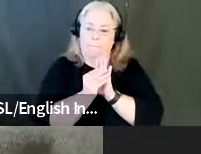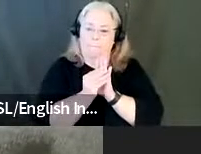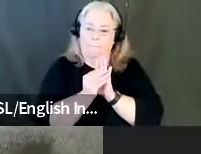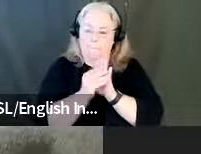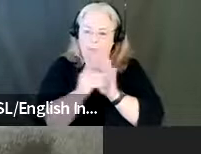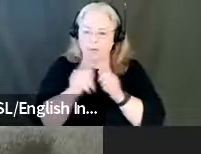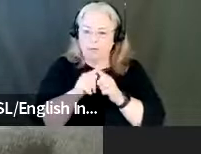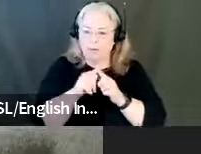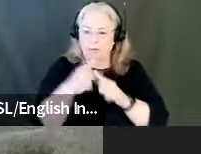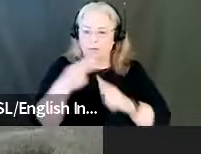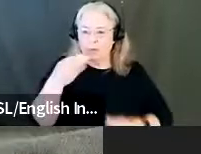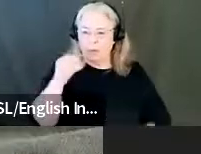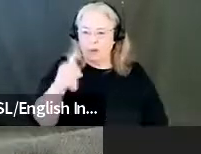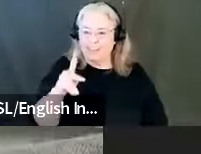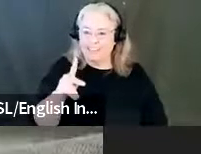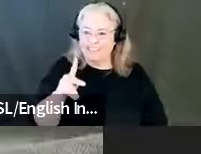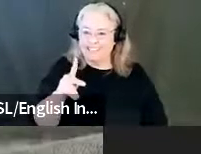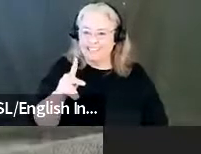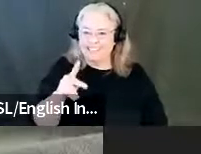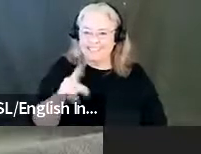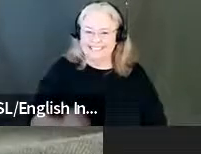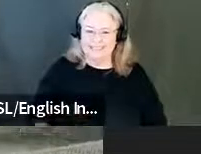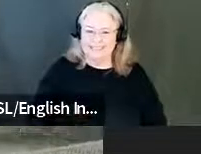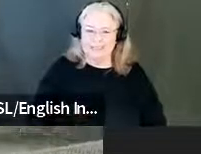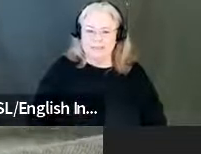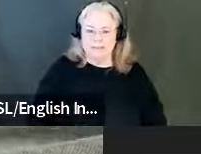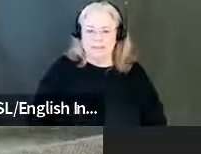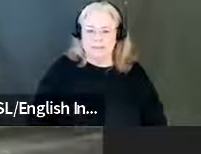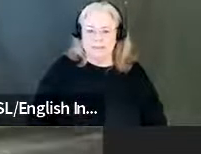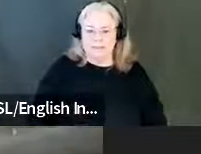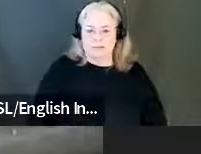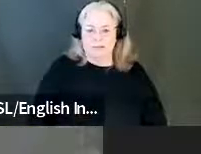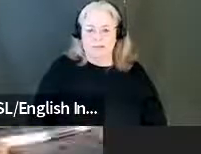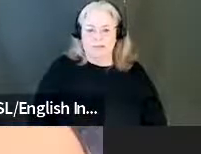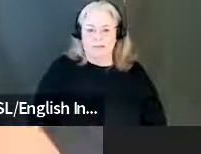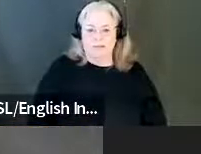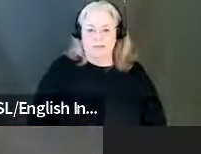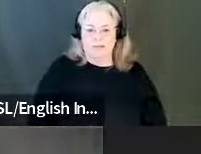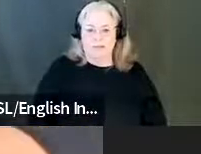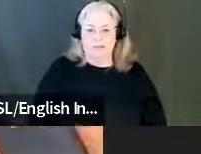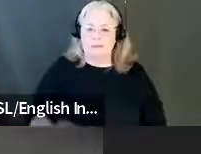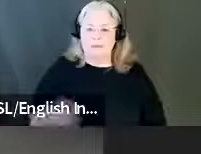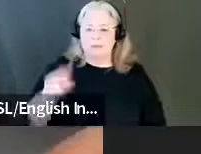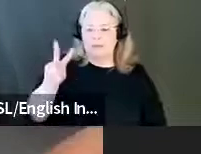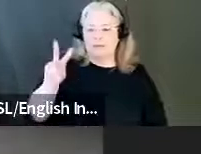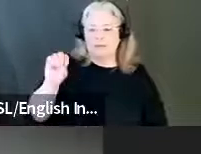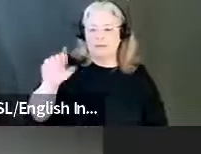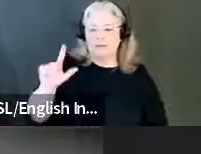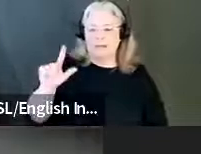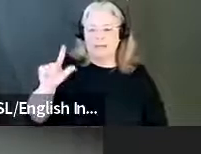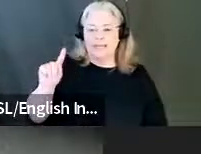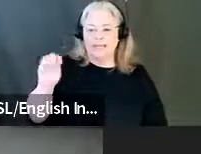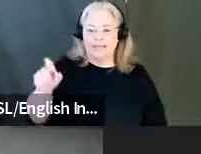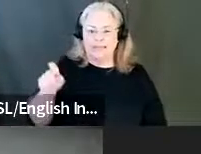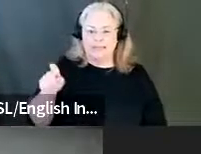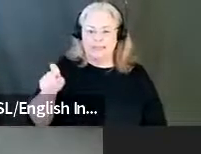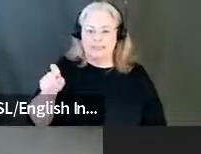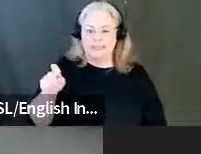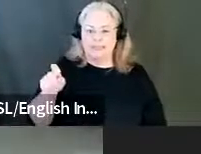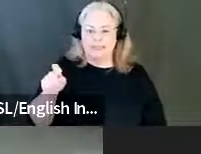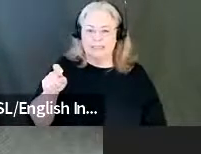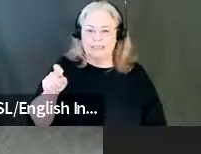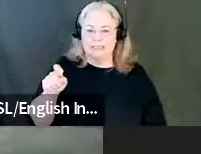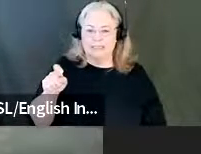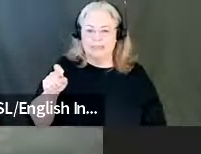that hook. There we go, got the hook side out. Next, we're going to take the Veltex and we are going to